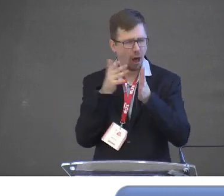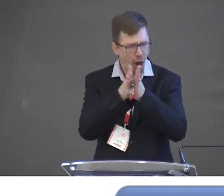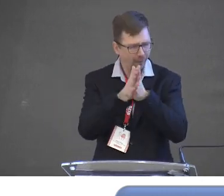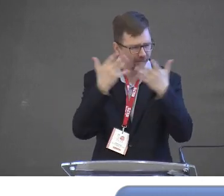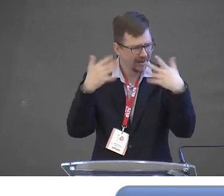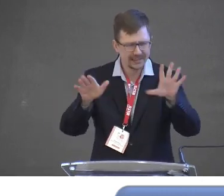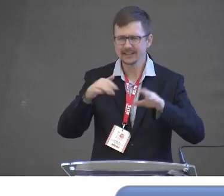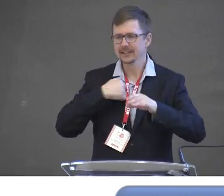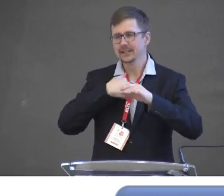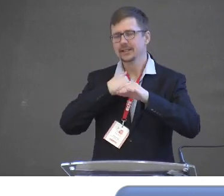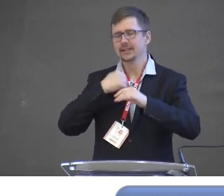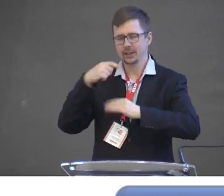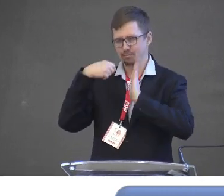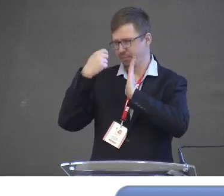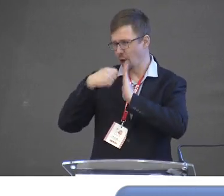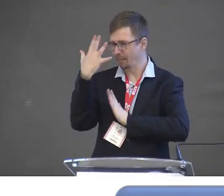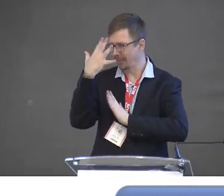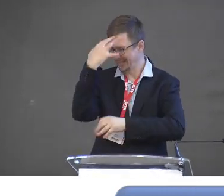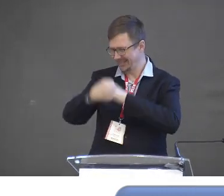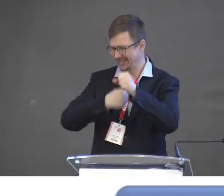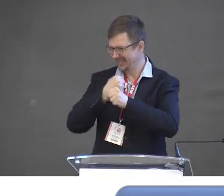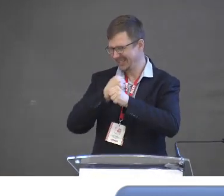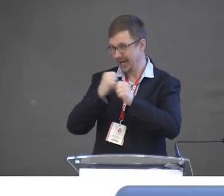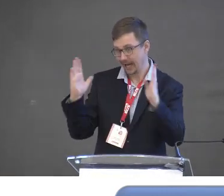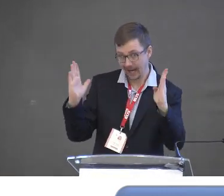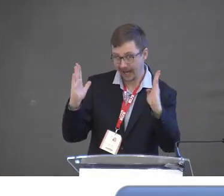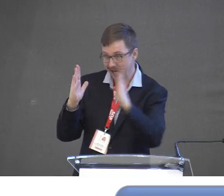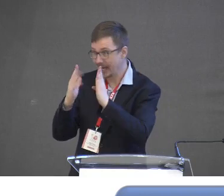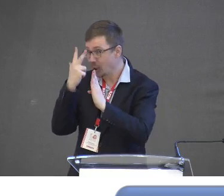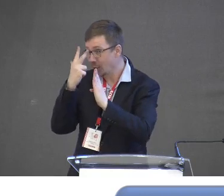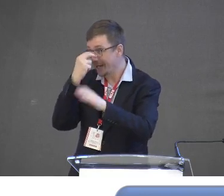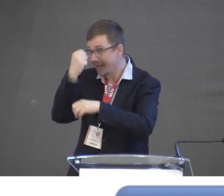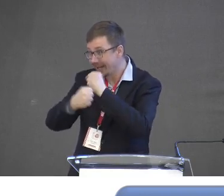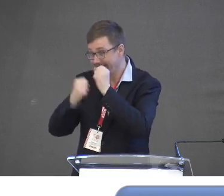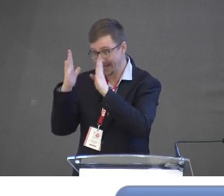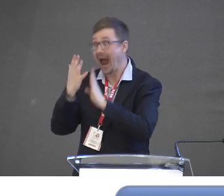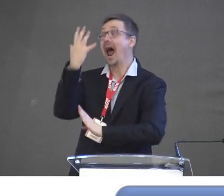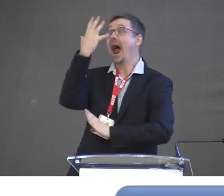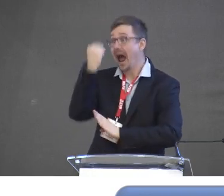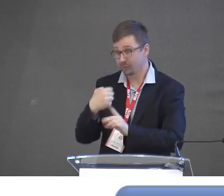to be met. And as I said in the beginning, originally